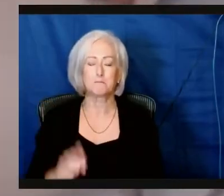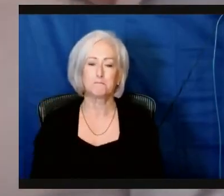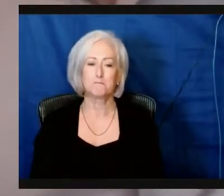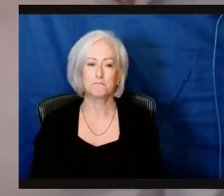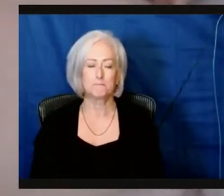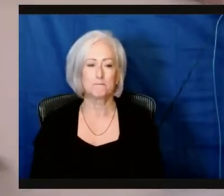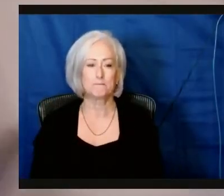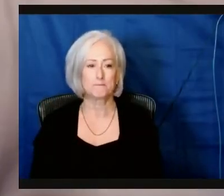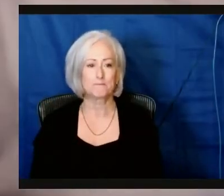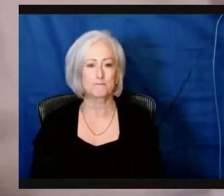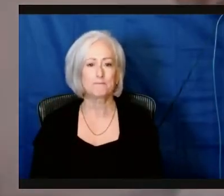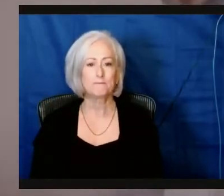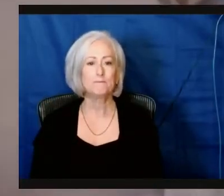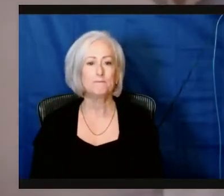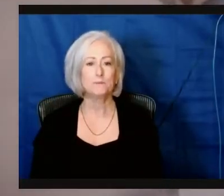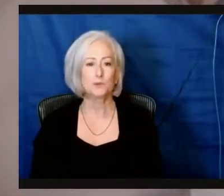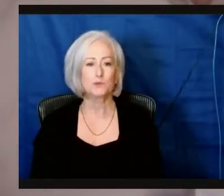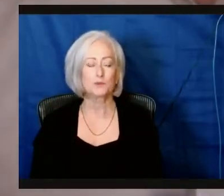So I think,